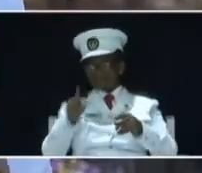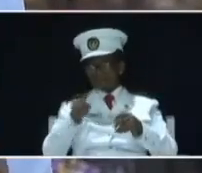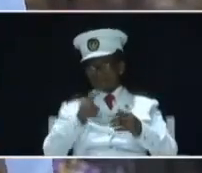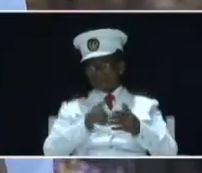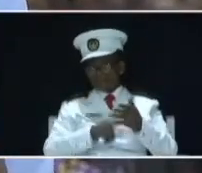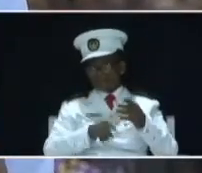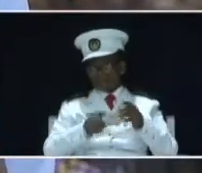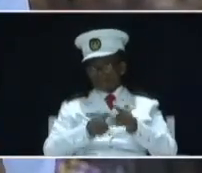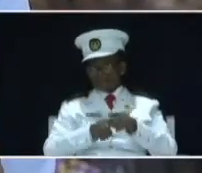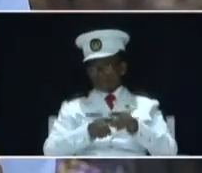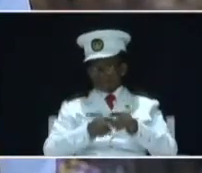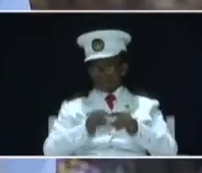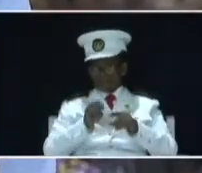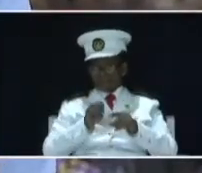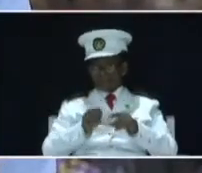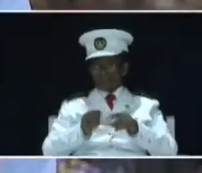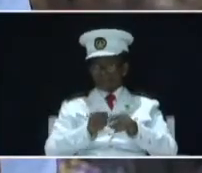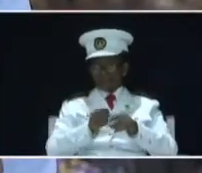I command you.